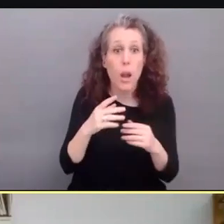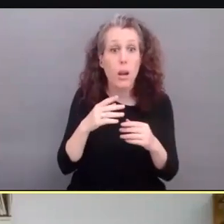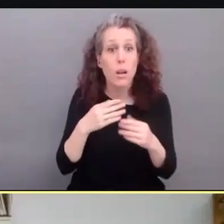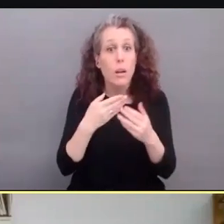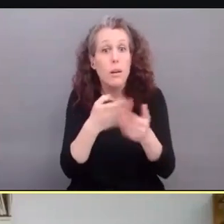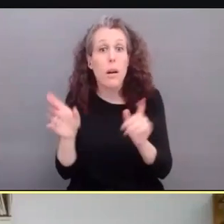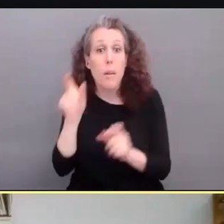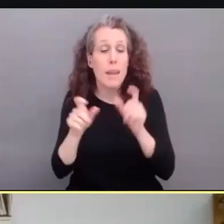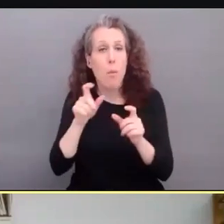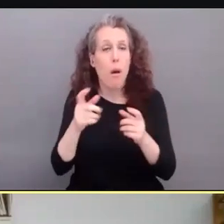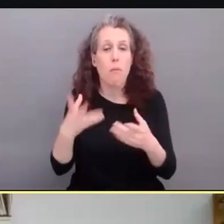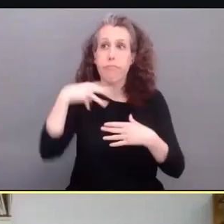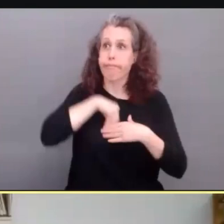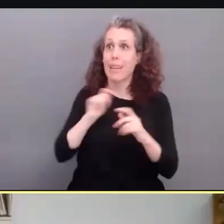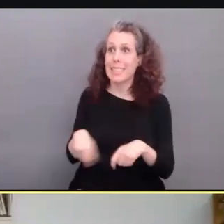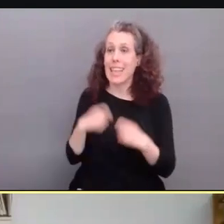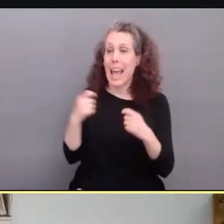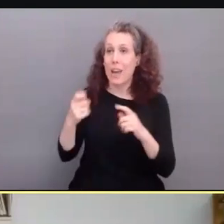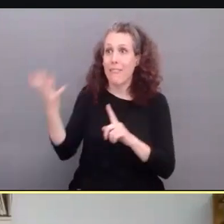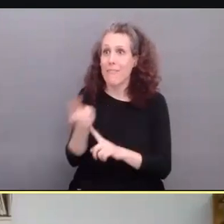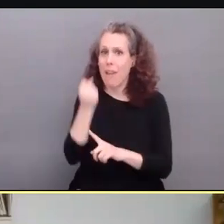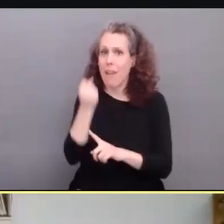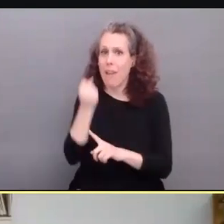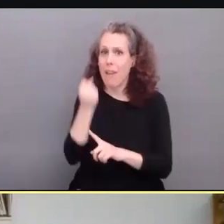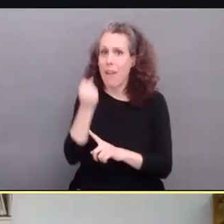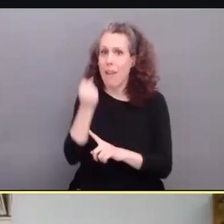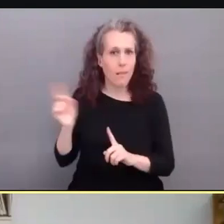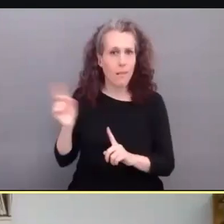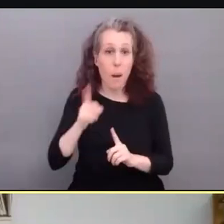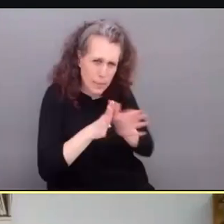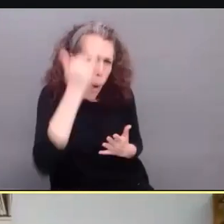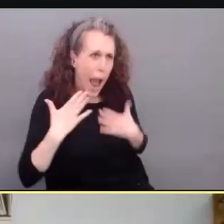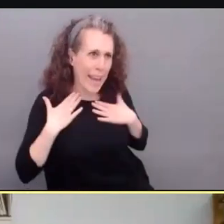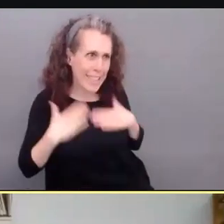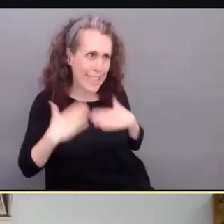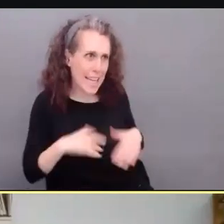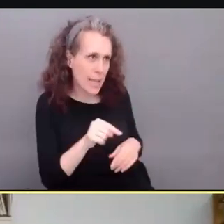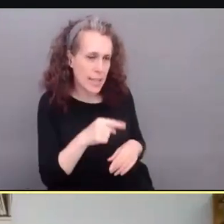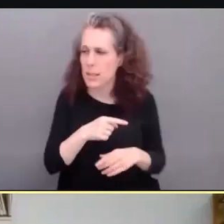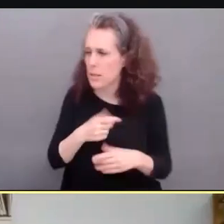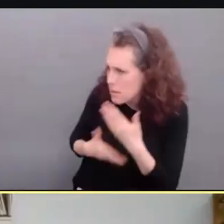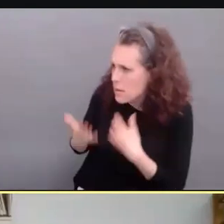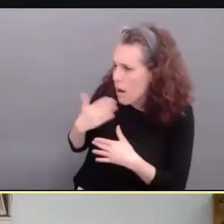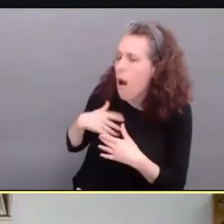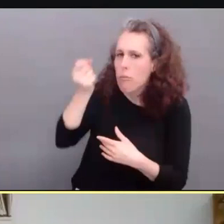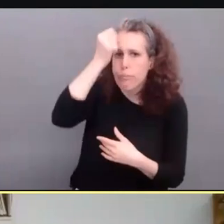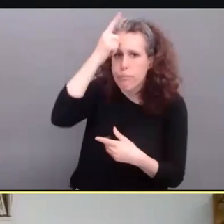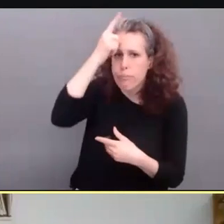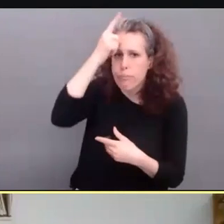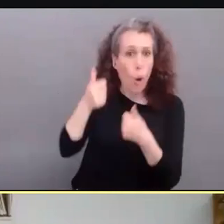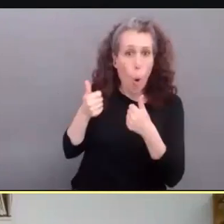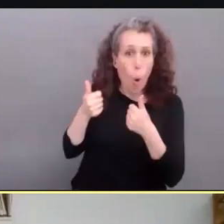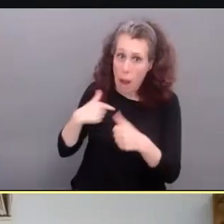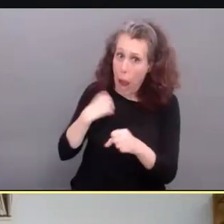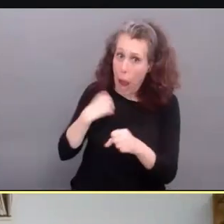standard, but once the understanding is there, there is a way forward. I also welcome the clear